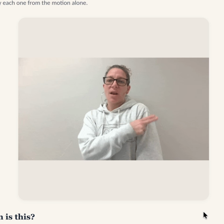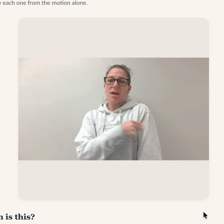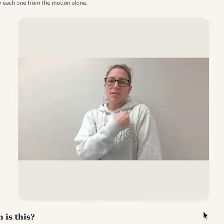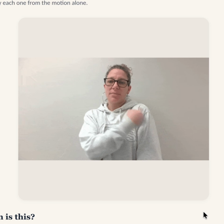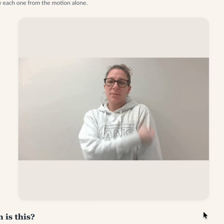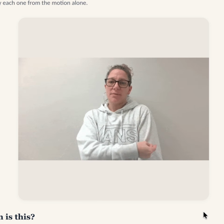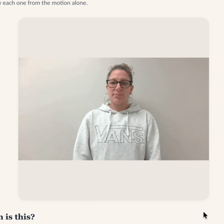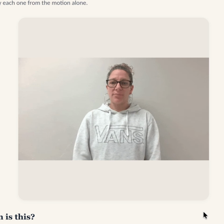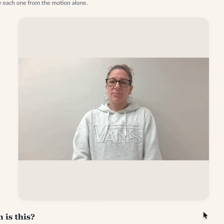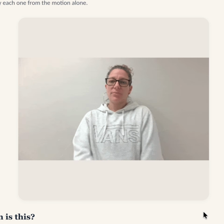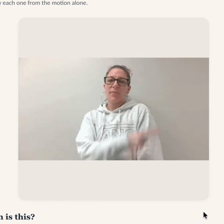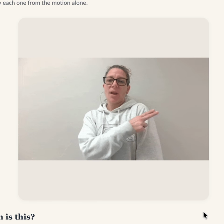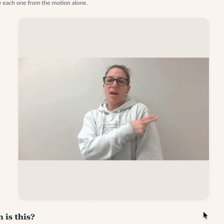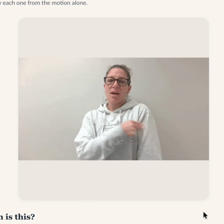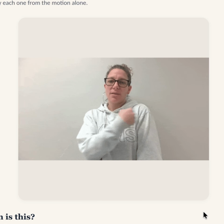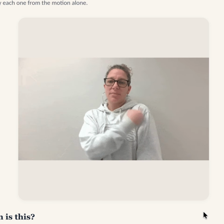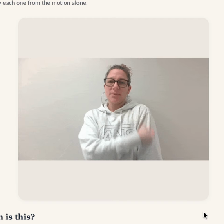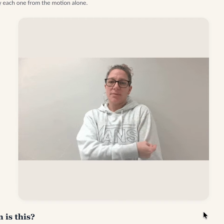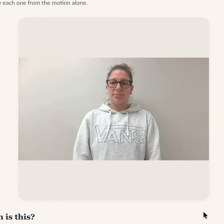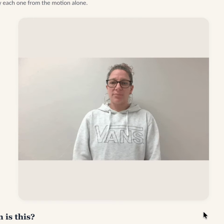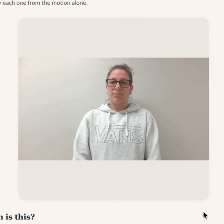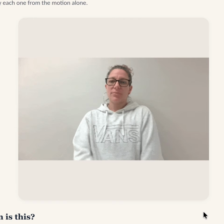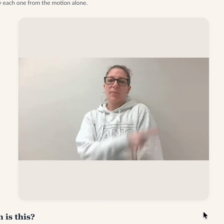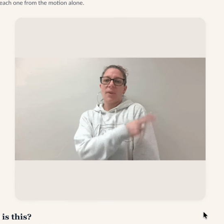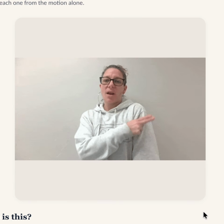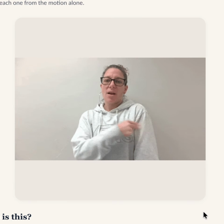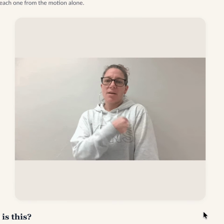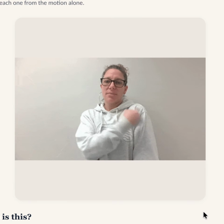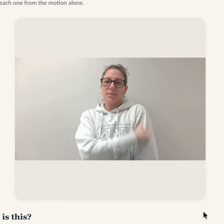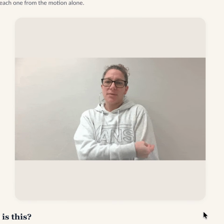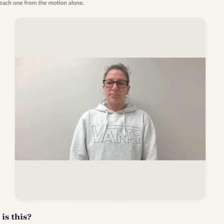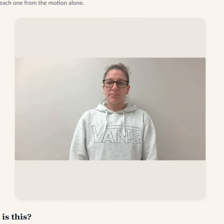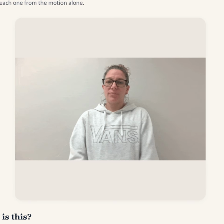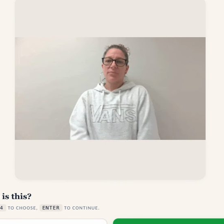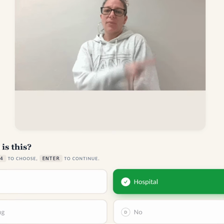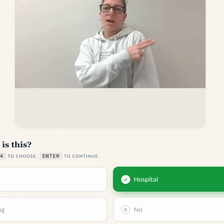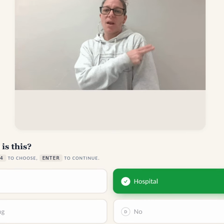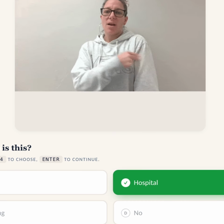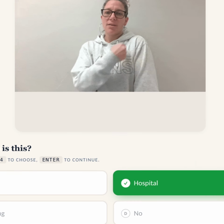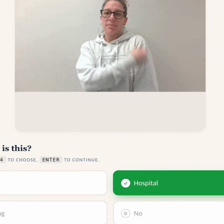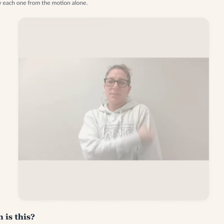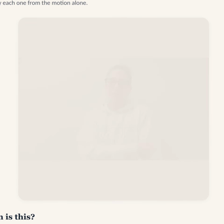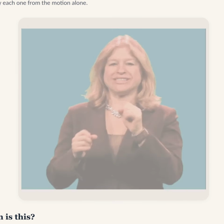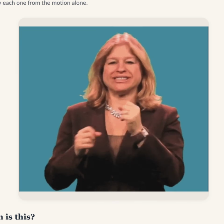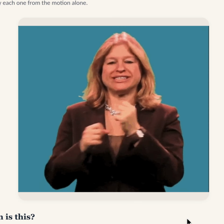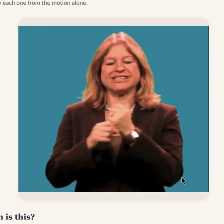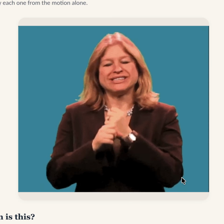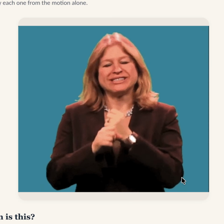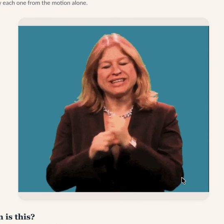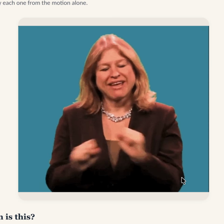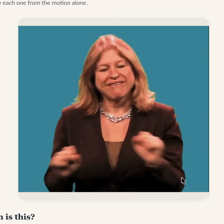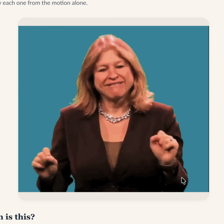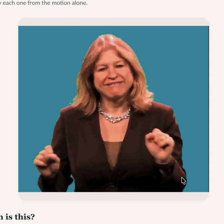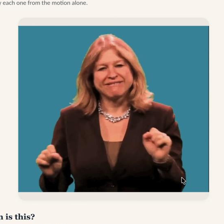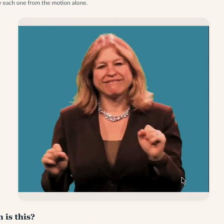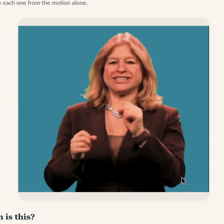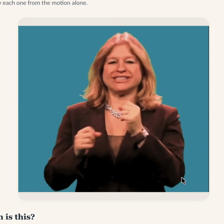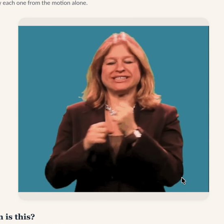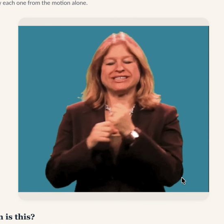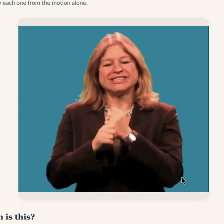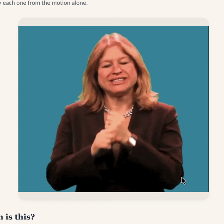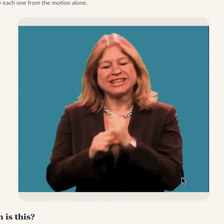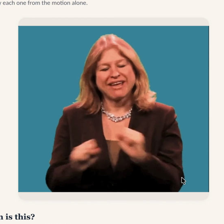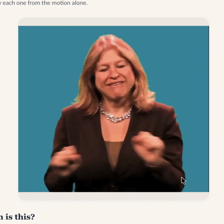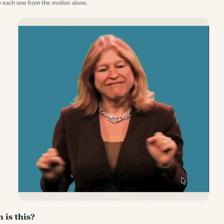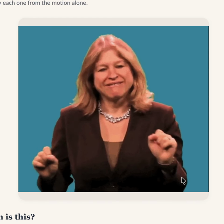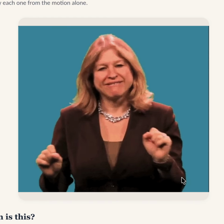main quiz. So let's assume it's hospital, and this is a current sign, right? And here